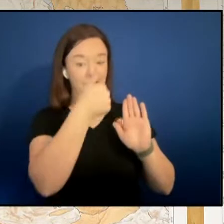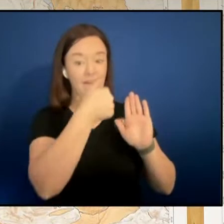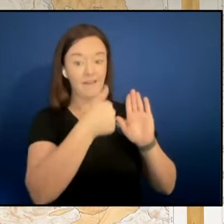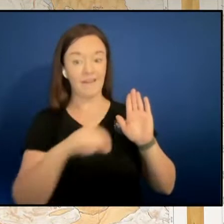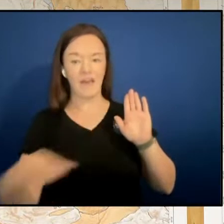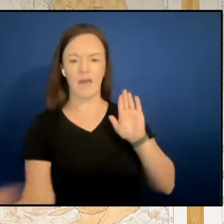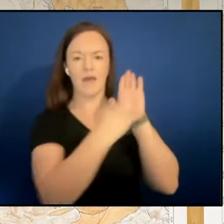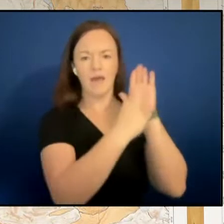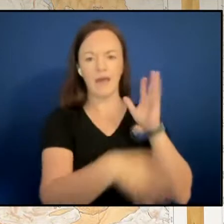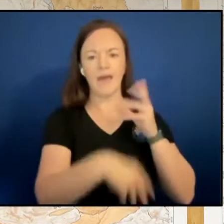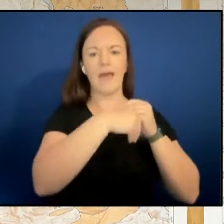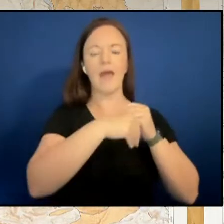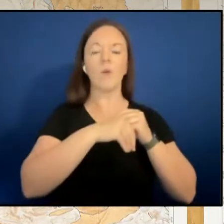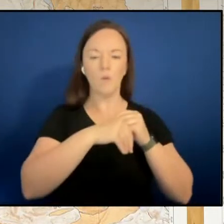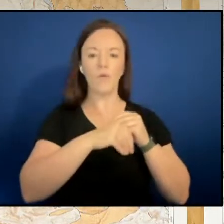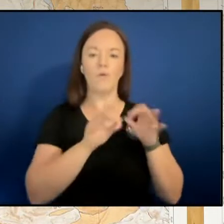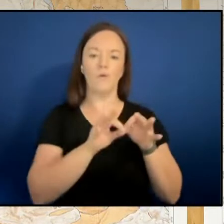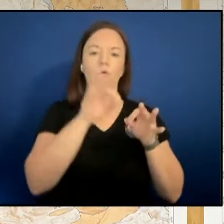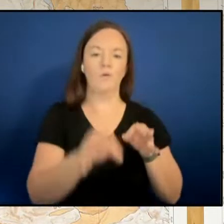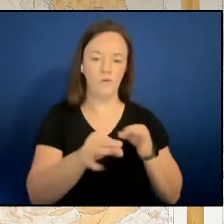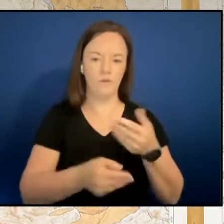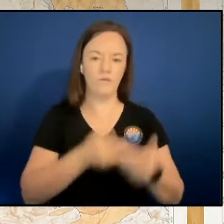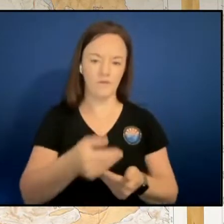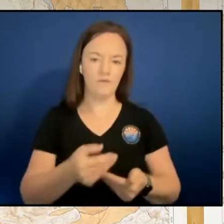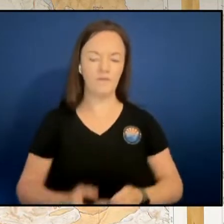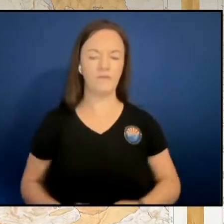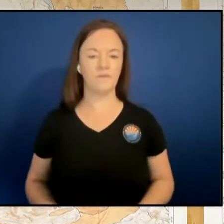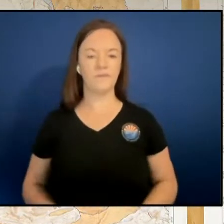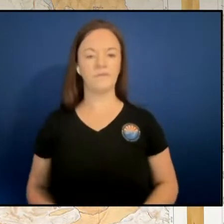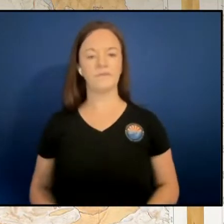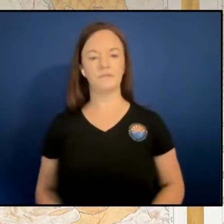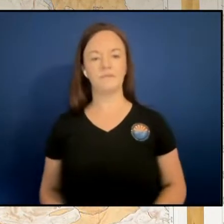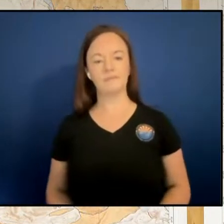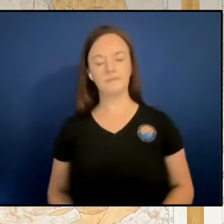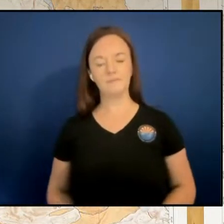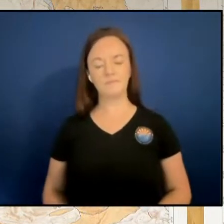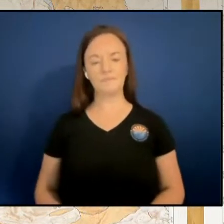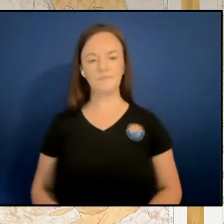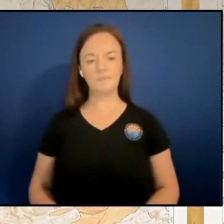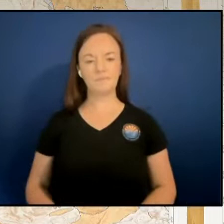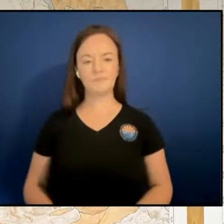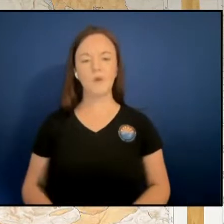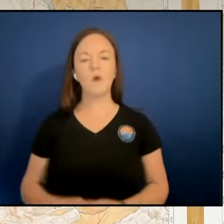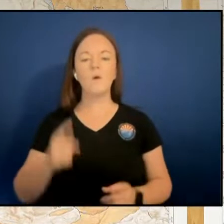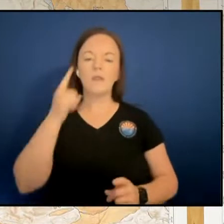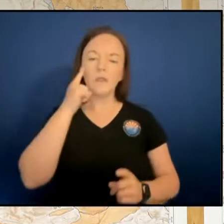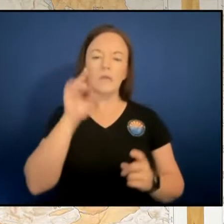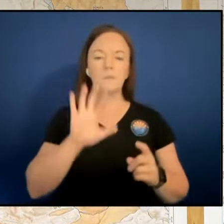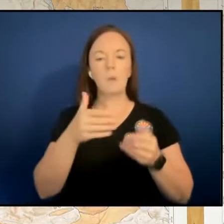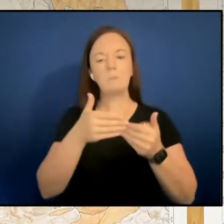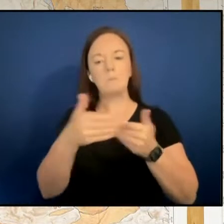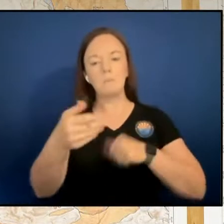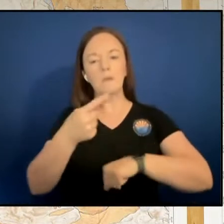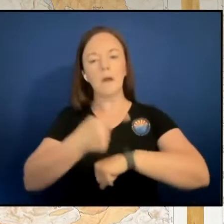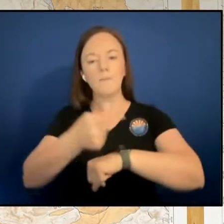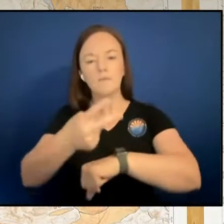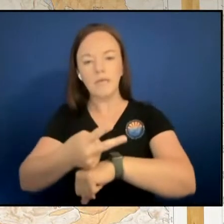sometimes our progress gets delayed. So we're thinking right now in a couple days we should be able to have the rest of these portions of